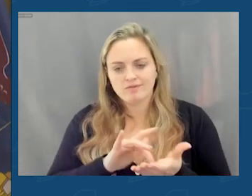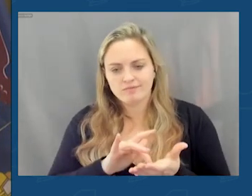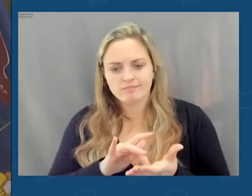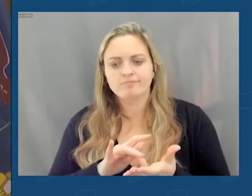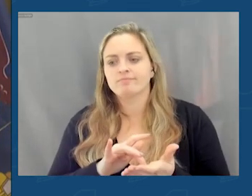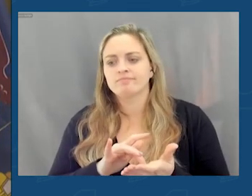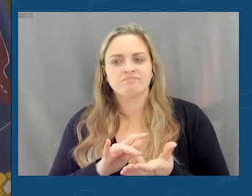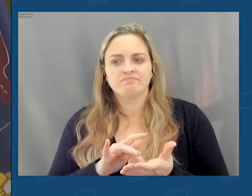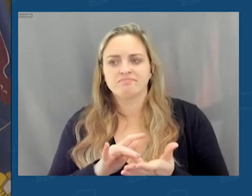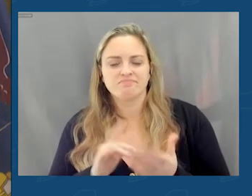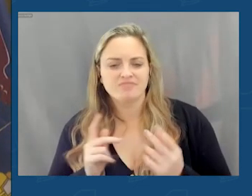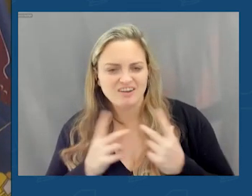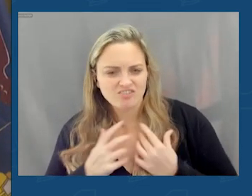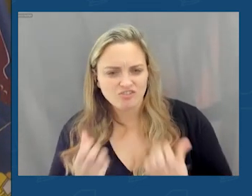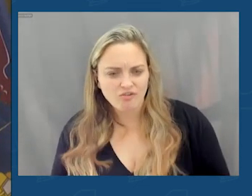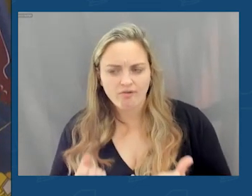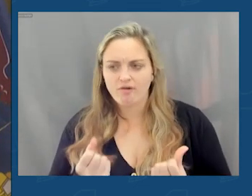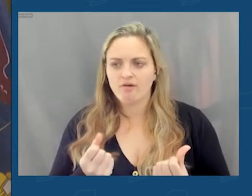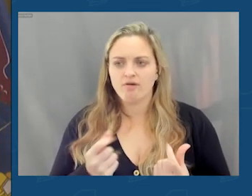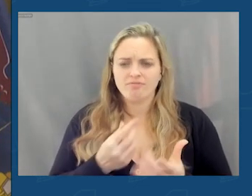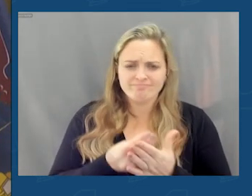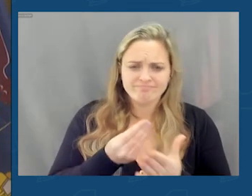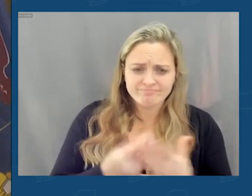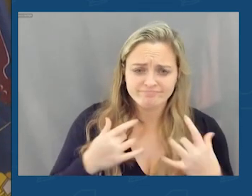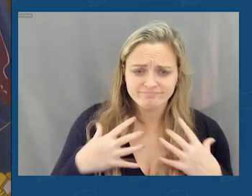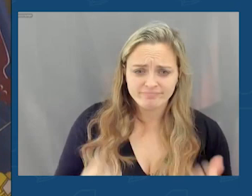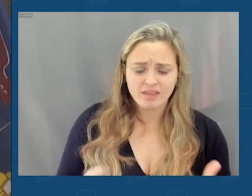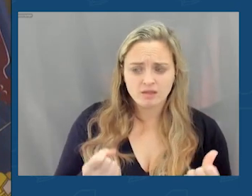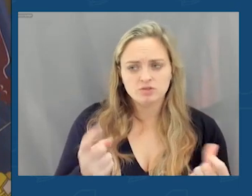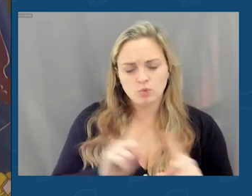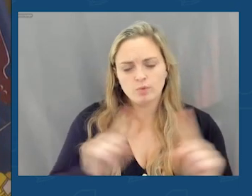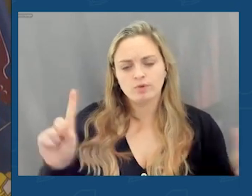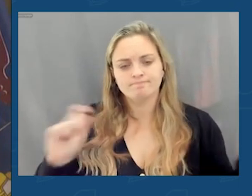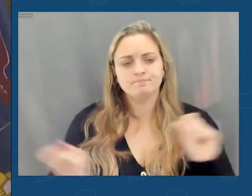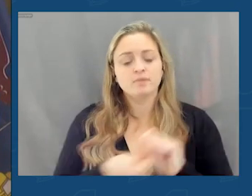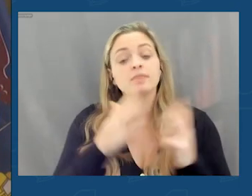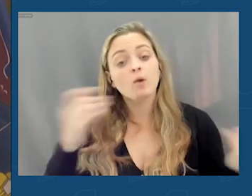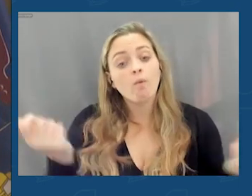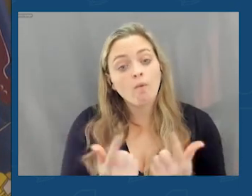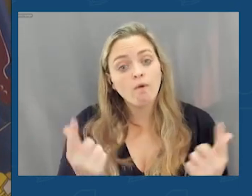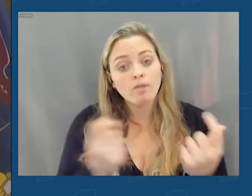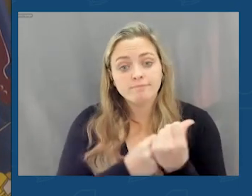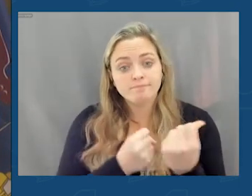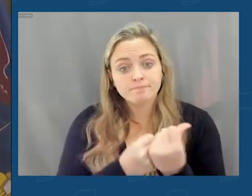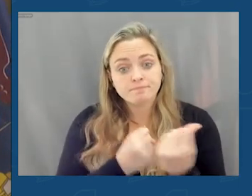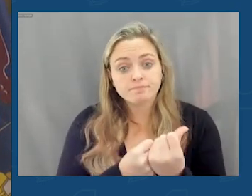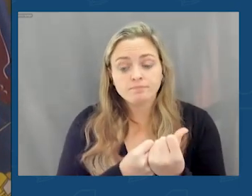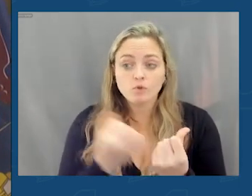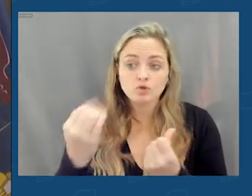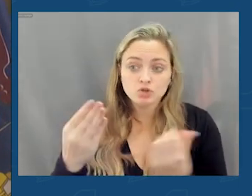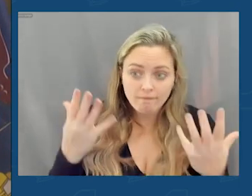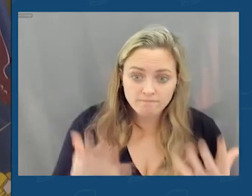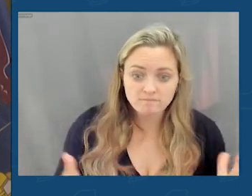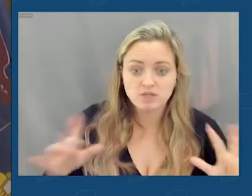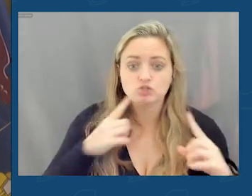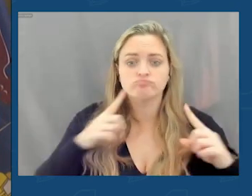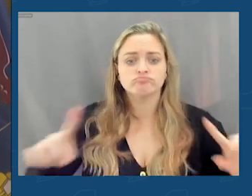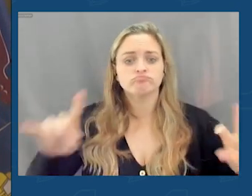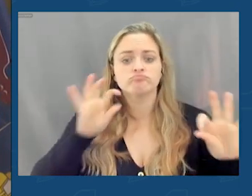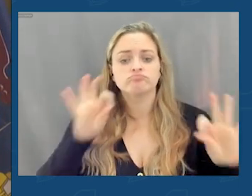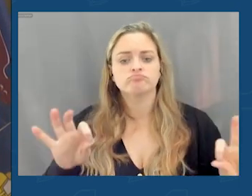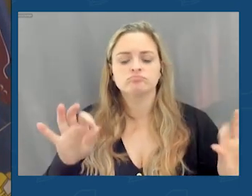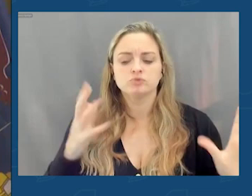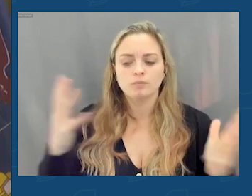So today, we're making a difference, and I want to thank everybody who had a role in this, all the advocates who got the job done, got this over the finish line. I want to applaud all of